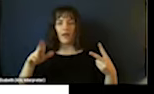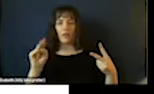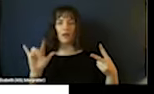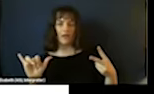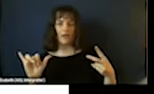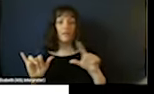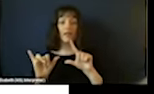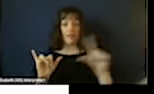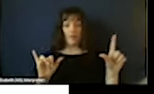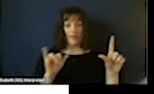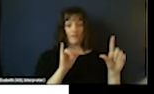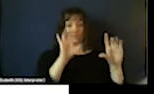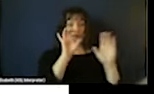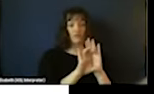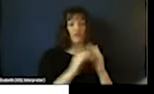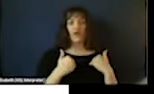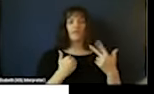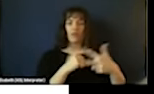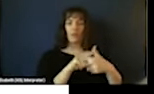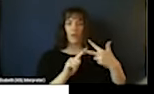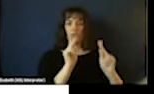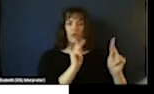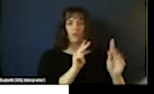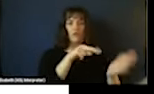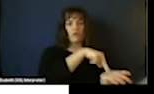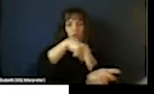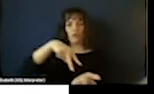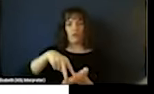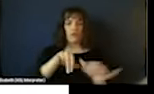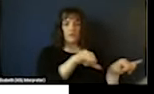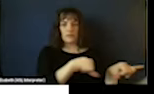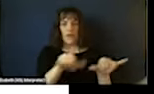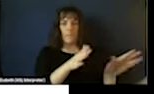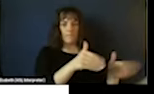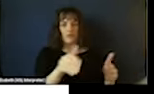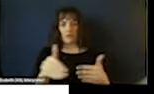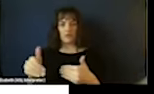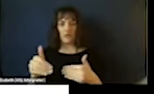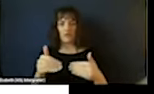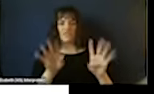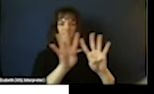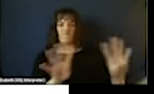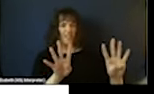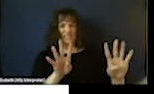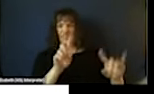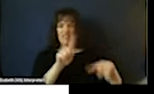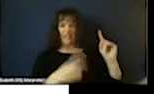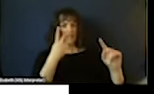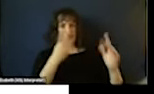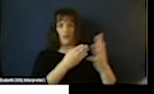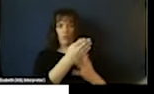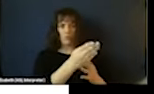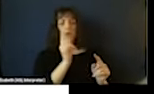front of them is a fence that you can't see through, and behind the fence is a soccer game. The individuals are of